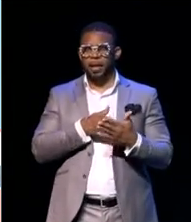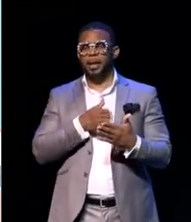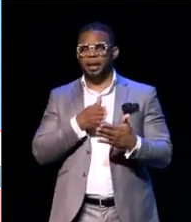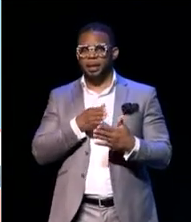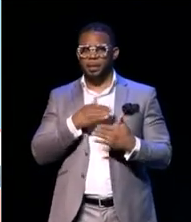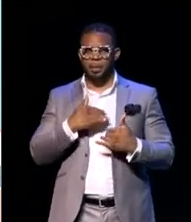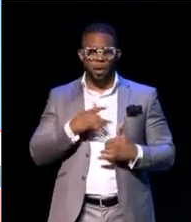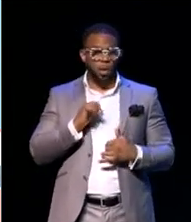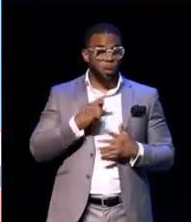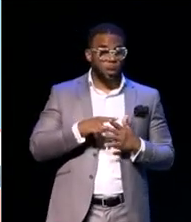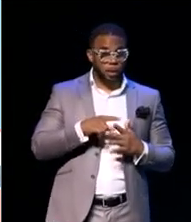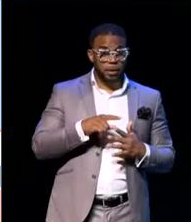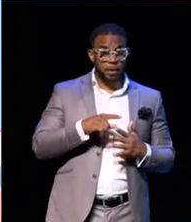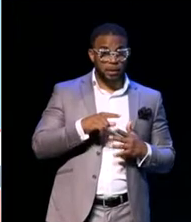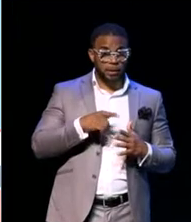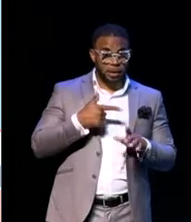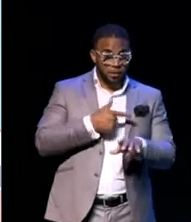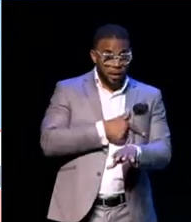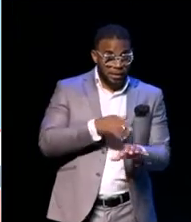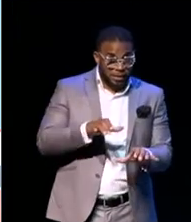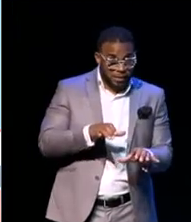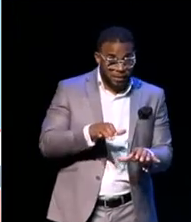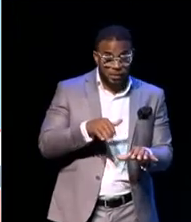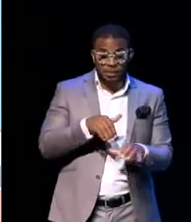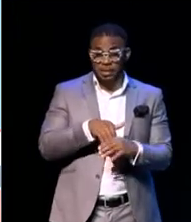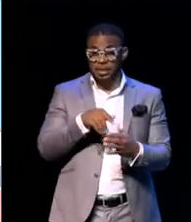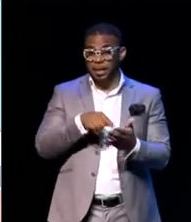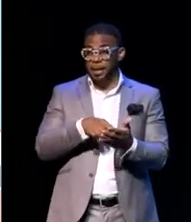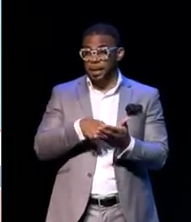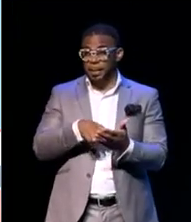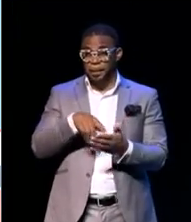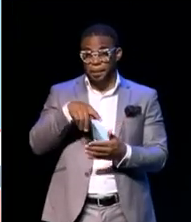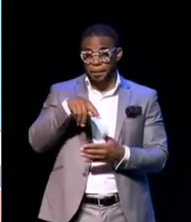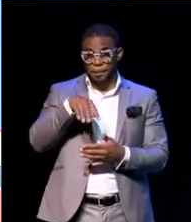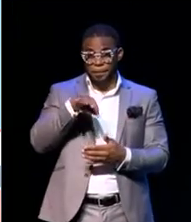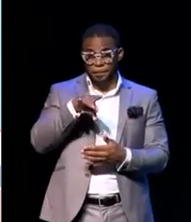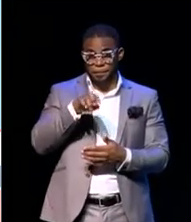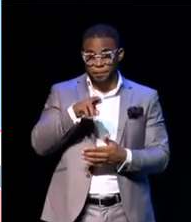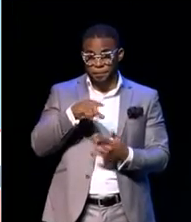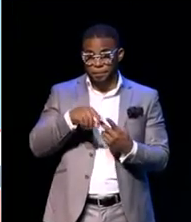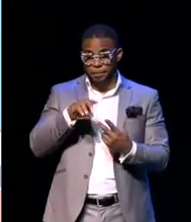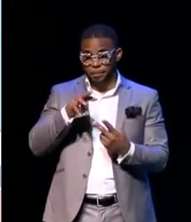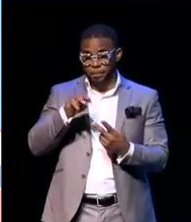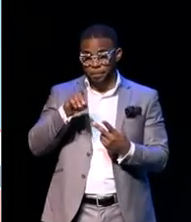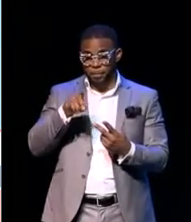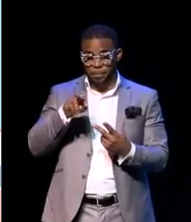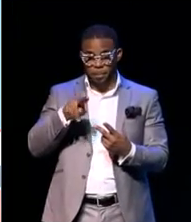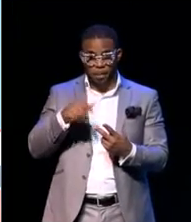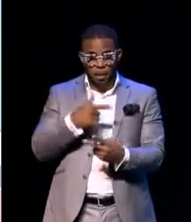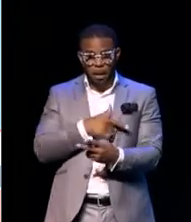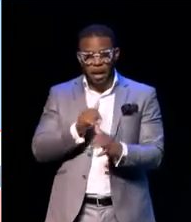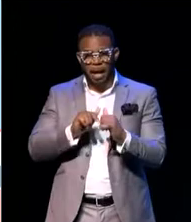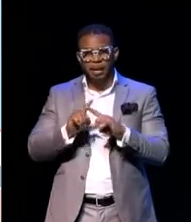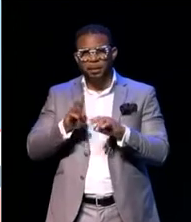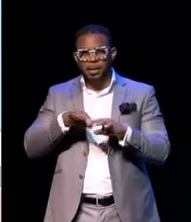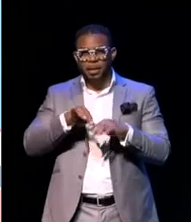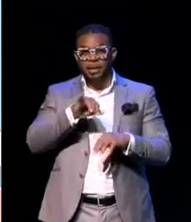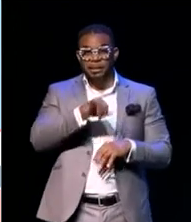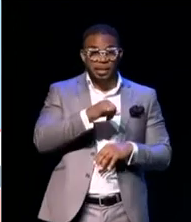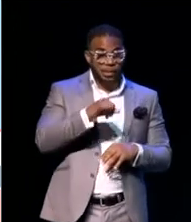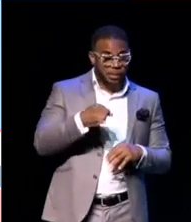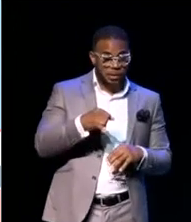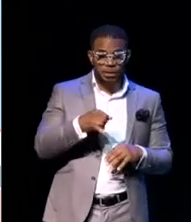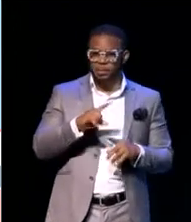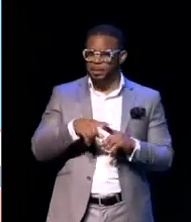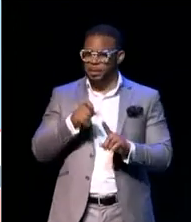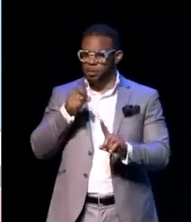antibodies. So what the vaccine does, and the Pfizer and Moderna vaccines act differently than the Johnson & Johnson